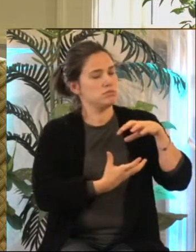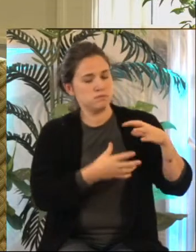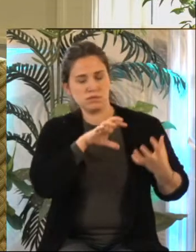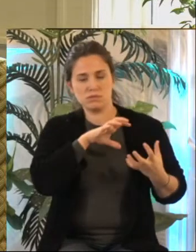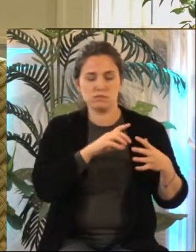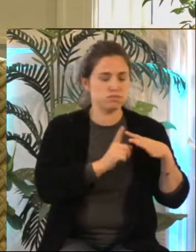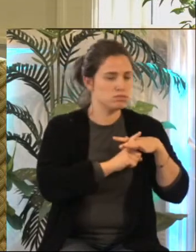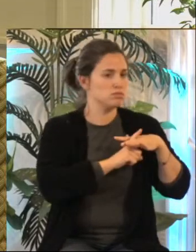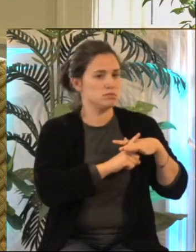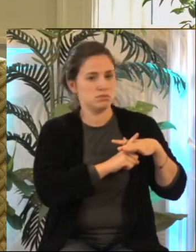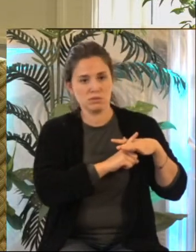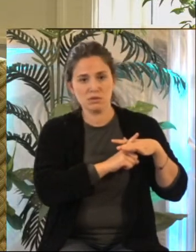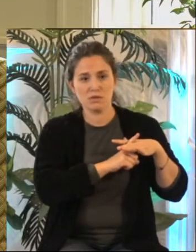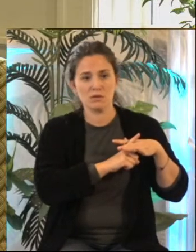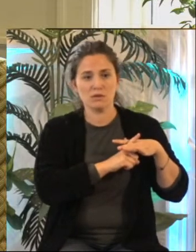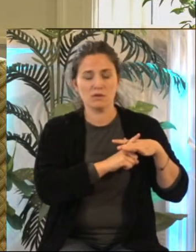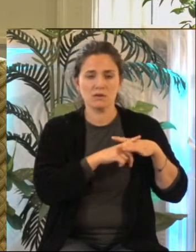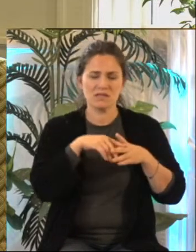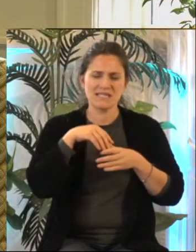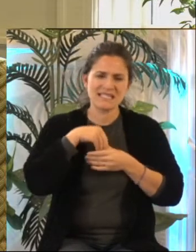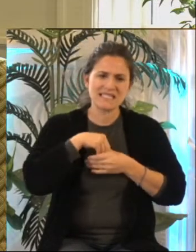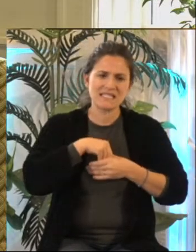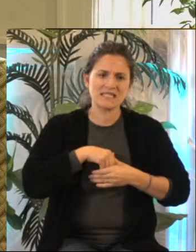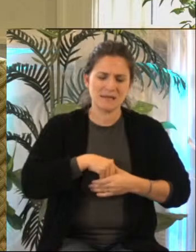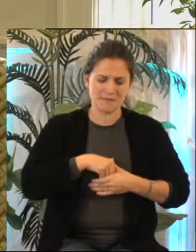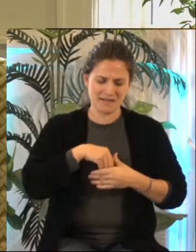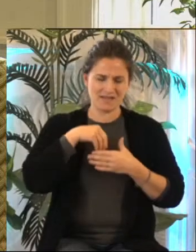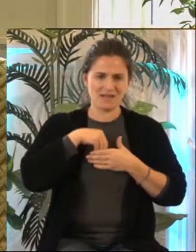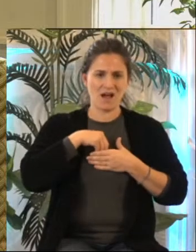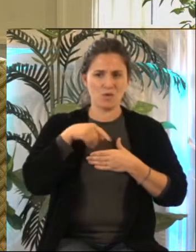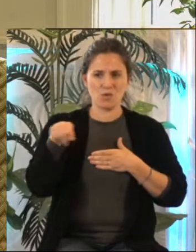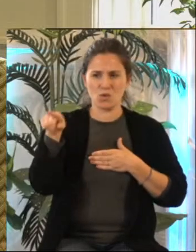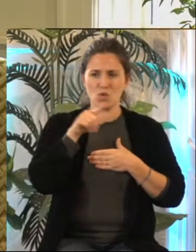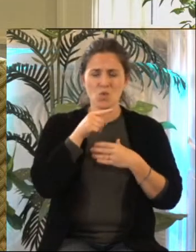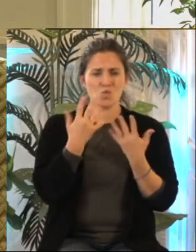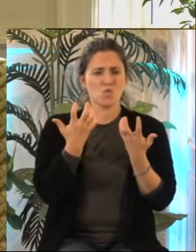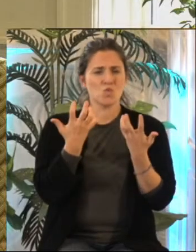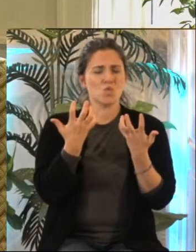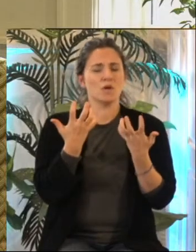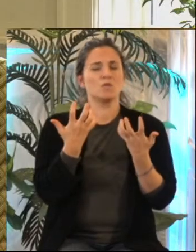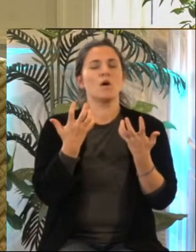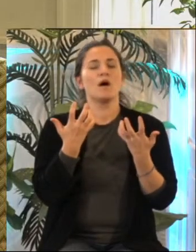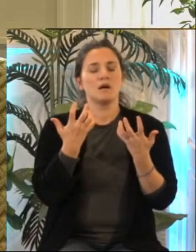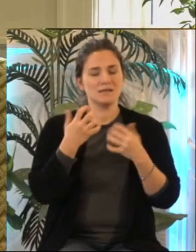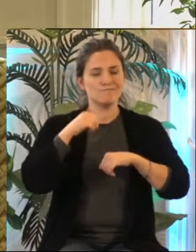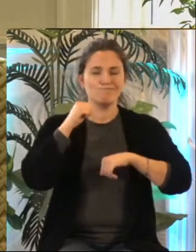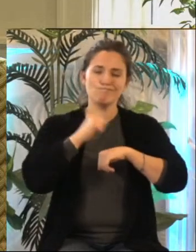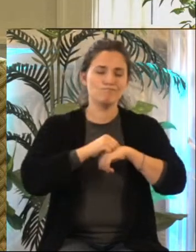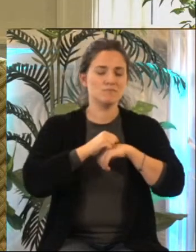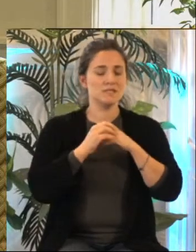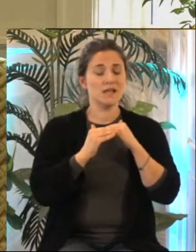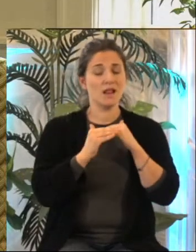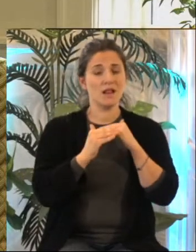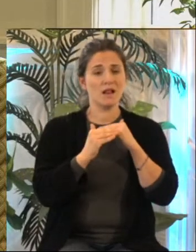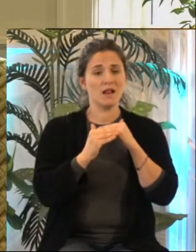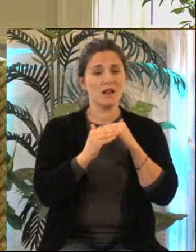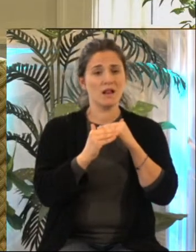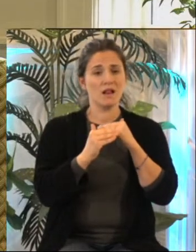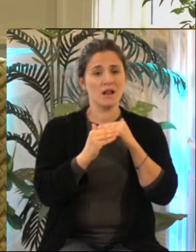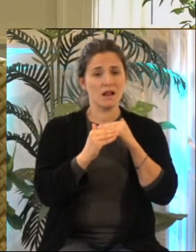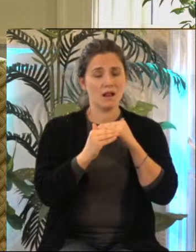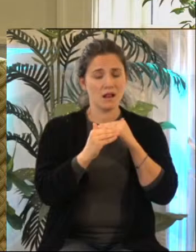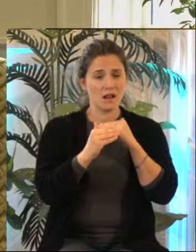something deep within hungers and thirsts for the still moment and a